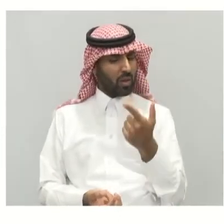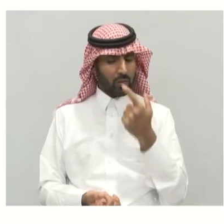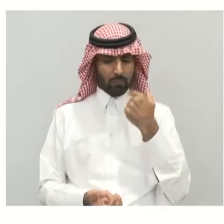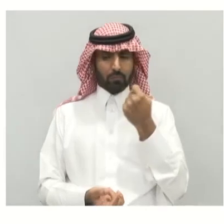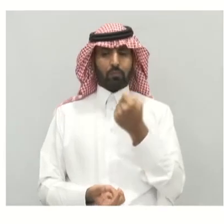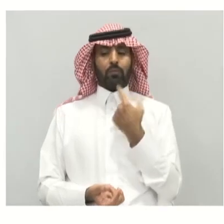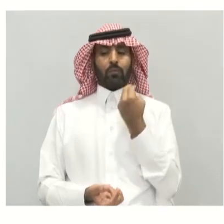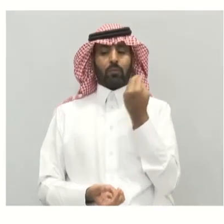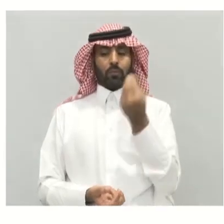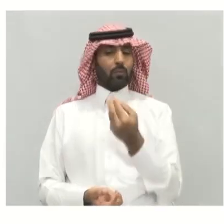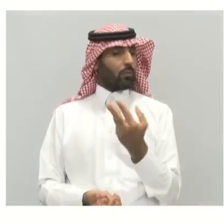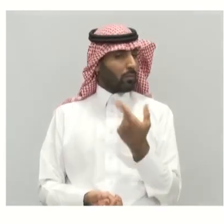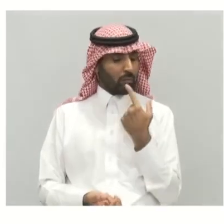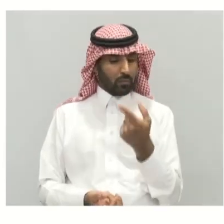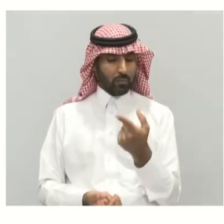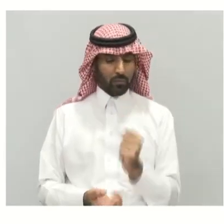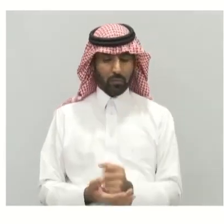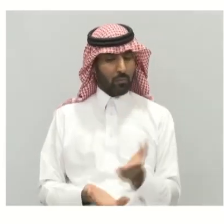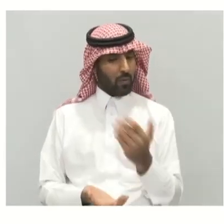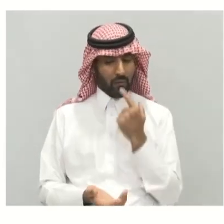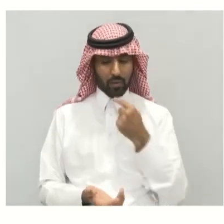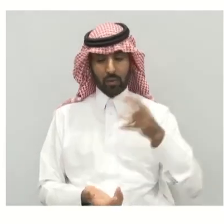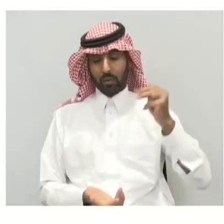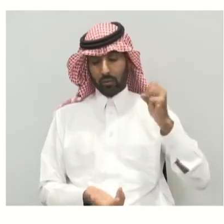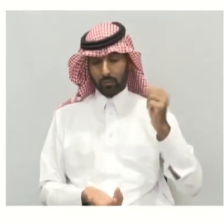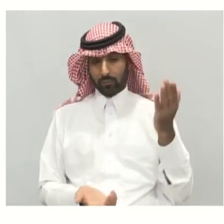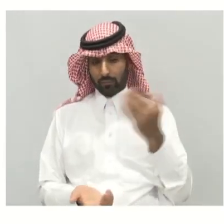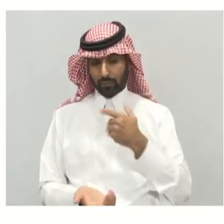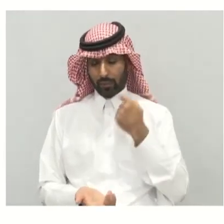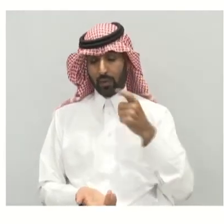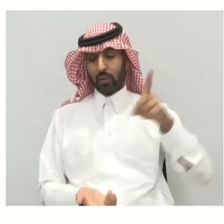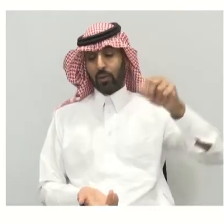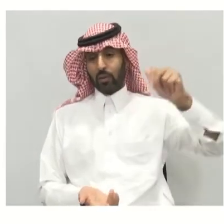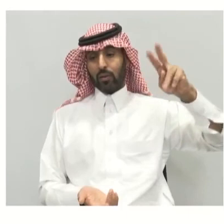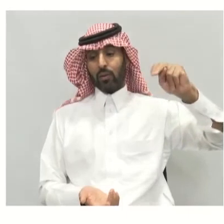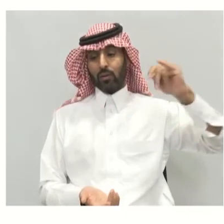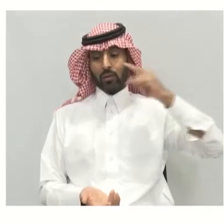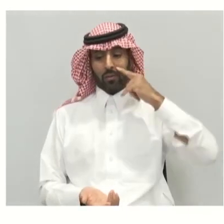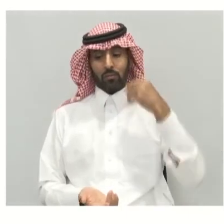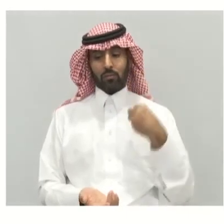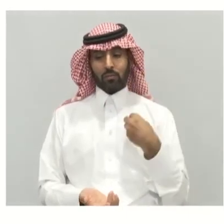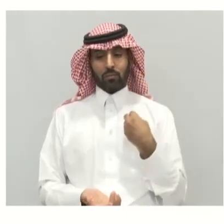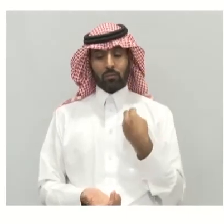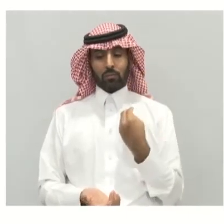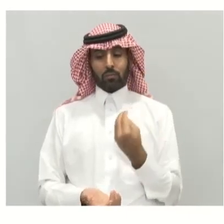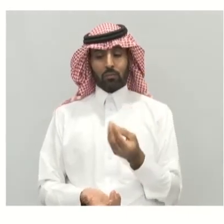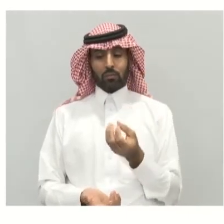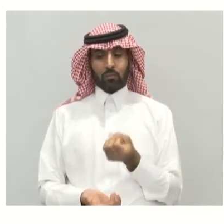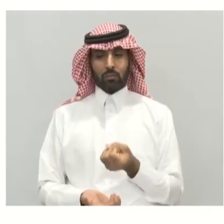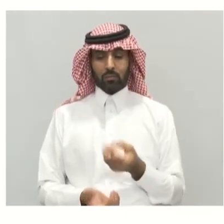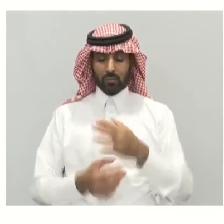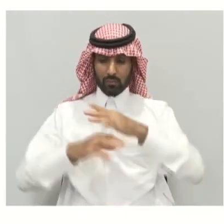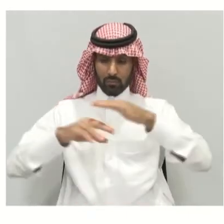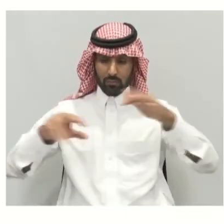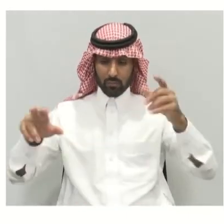did they smell? Mitch didn't mention anything. Only Daniel, he smelled the fresh scents of